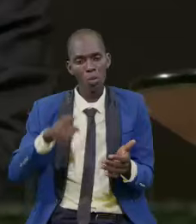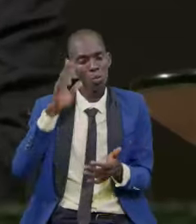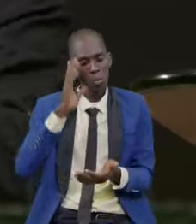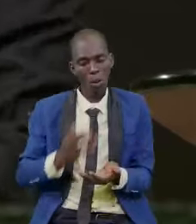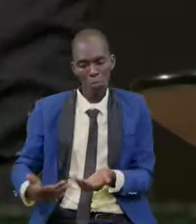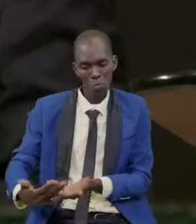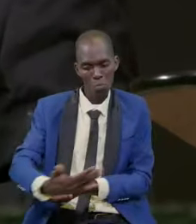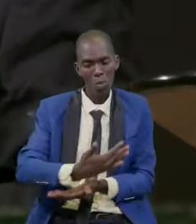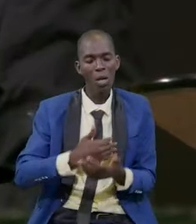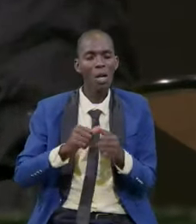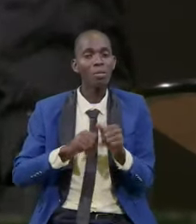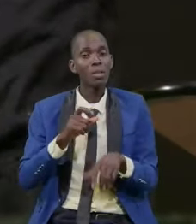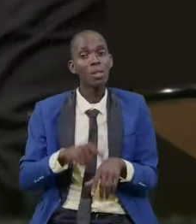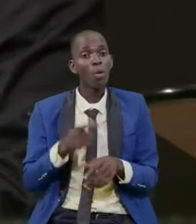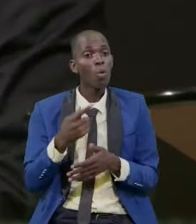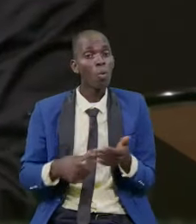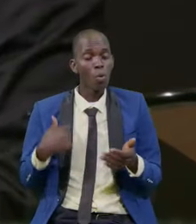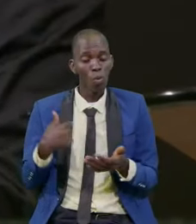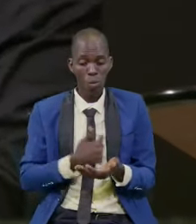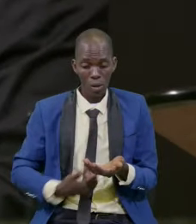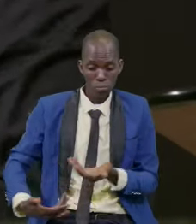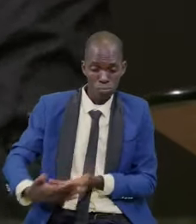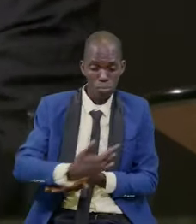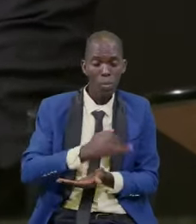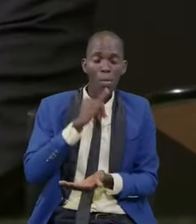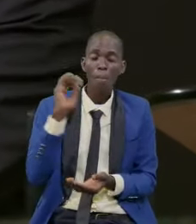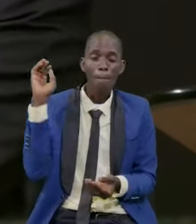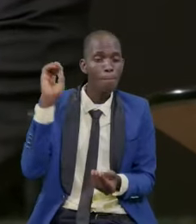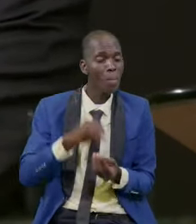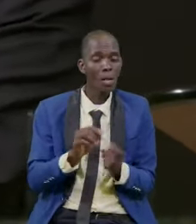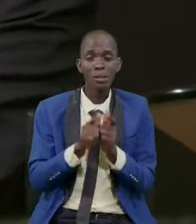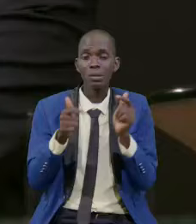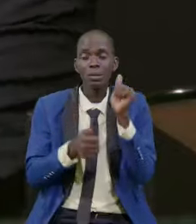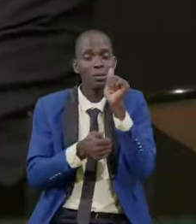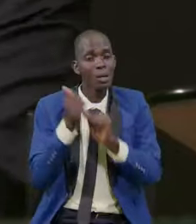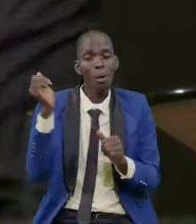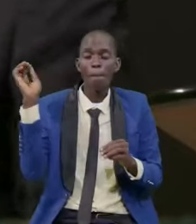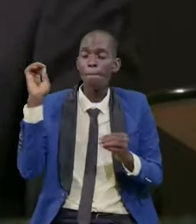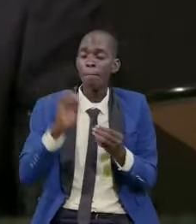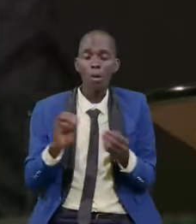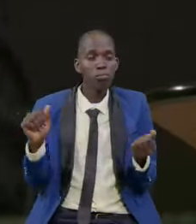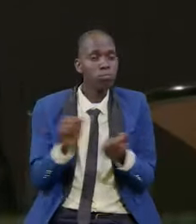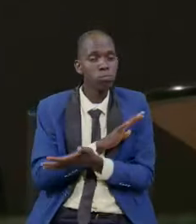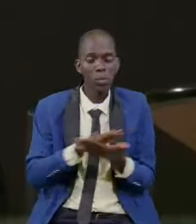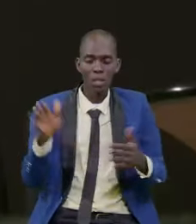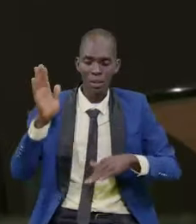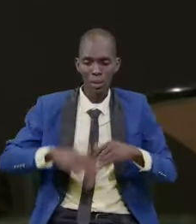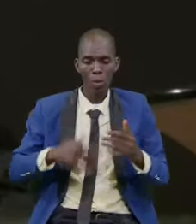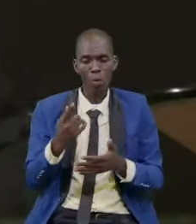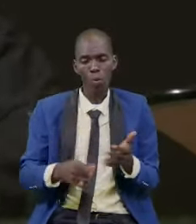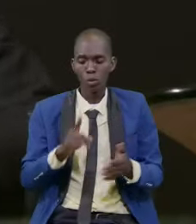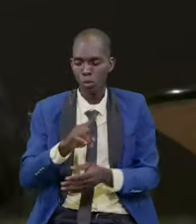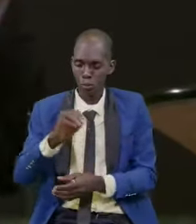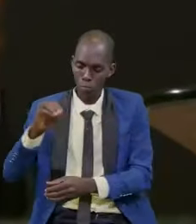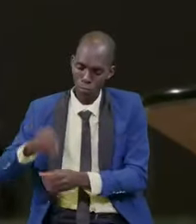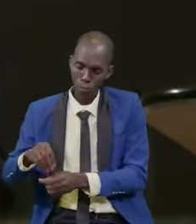fact, what we reap is greater, higher, more devastating than what we sow. You sow the wind,